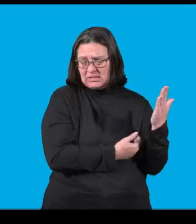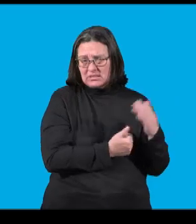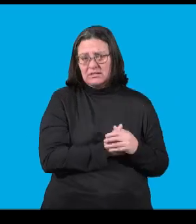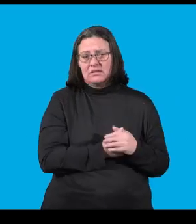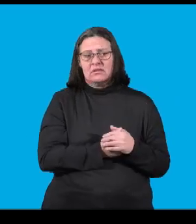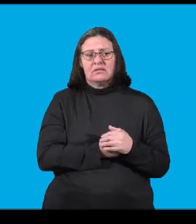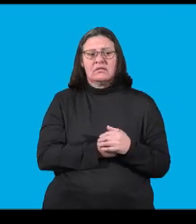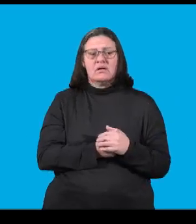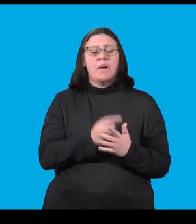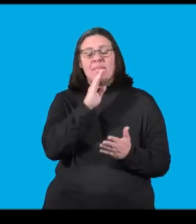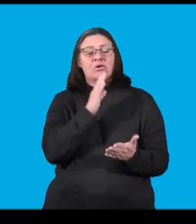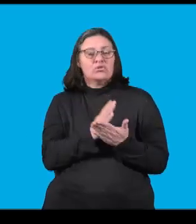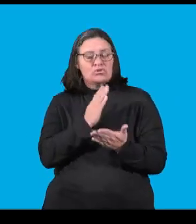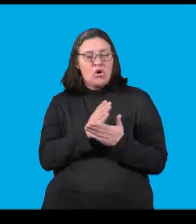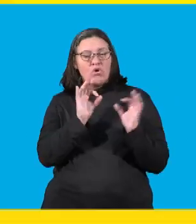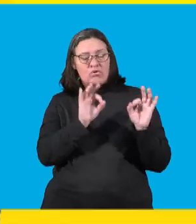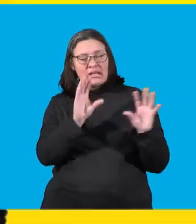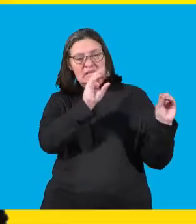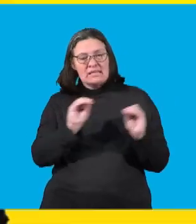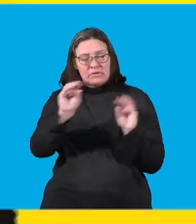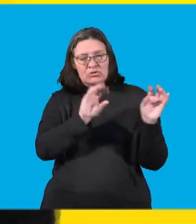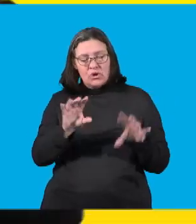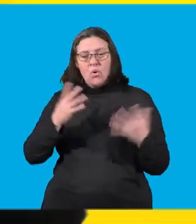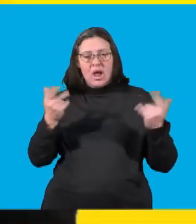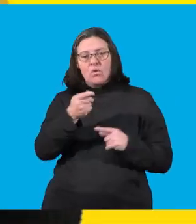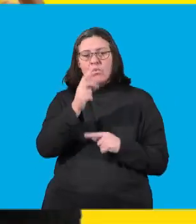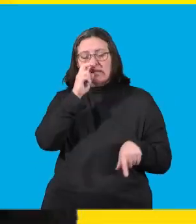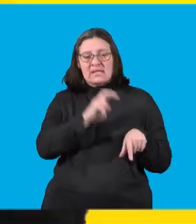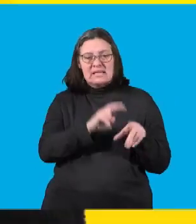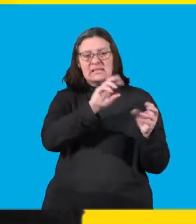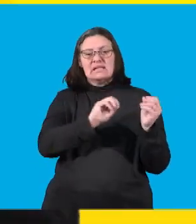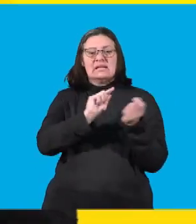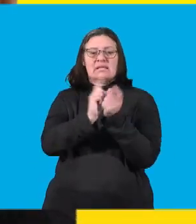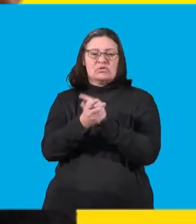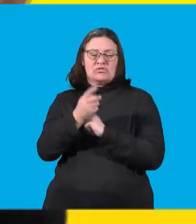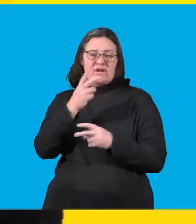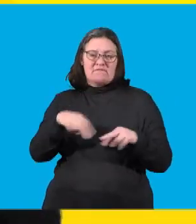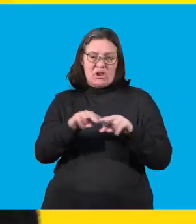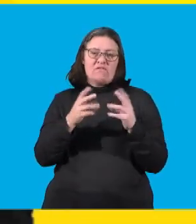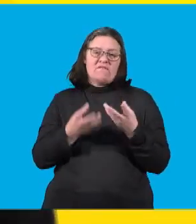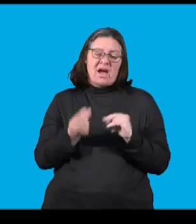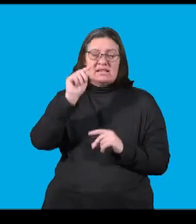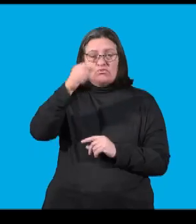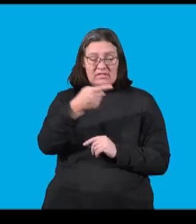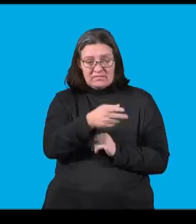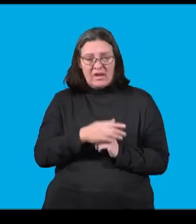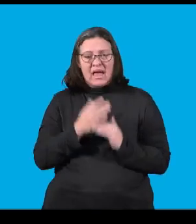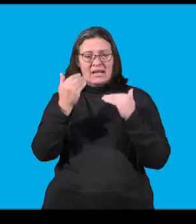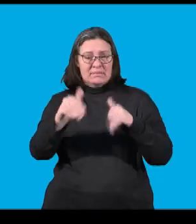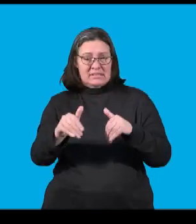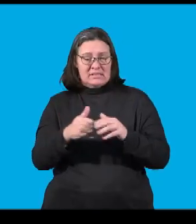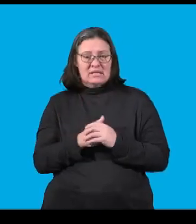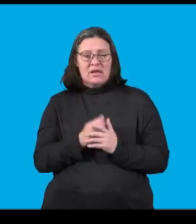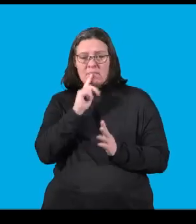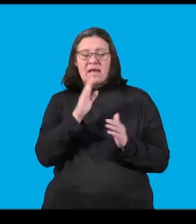given to you in the formula sheet. Make sure to correctly substitute when we need to substitute values in when we find the derivative and in our